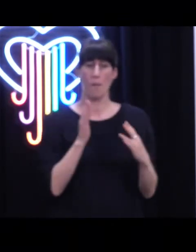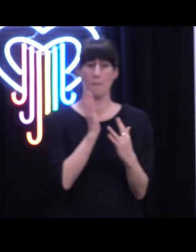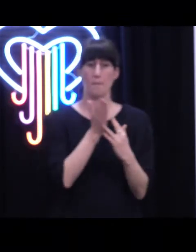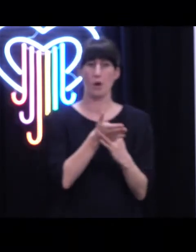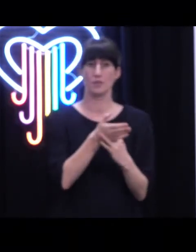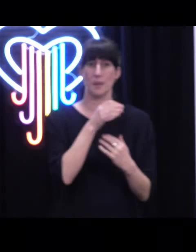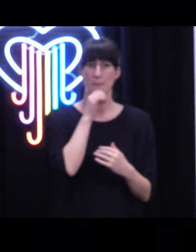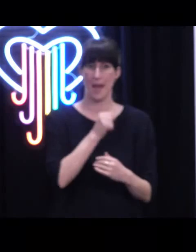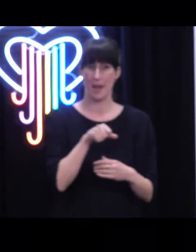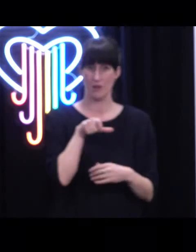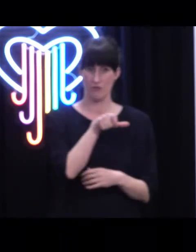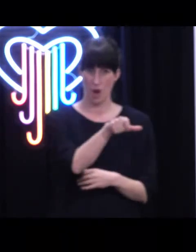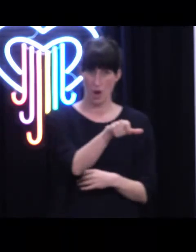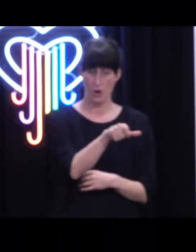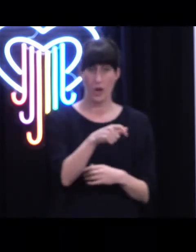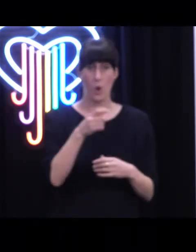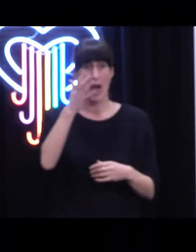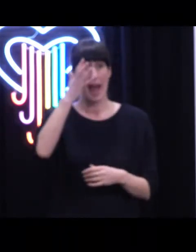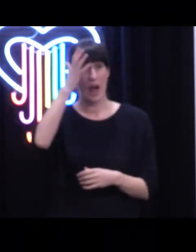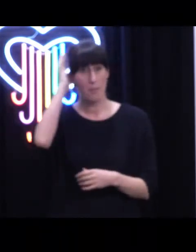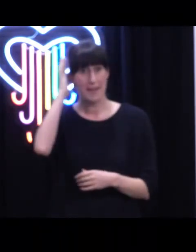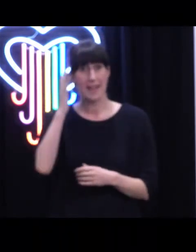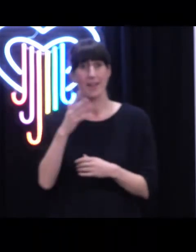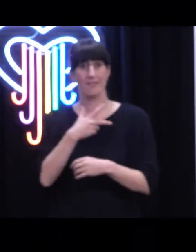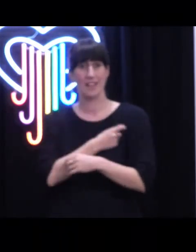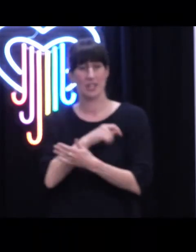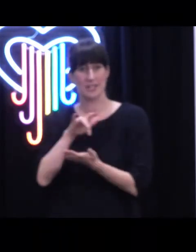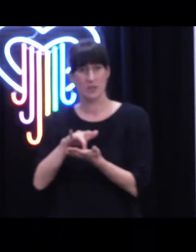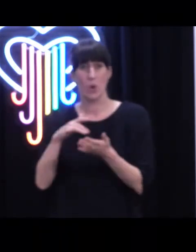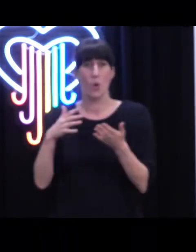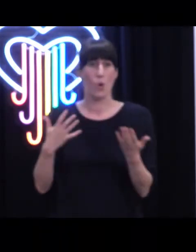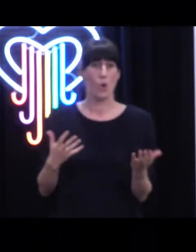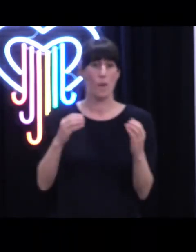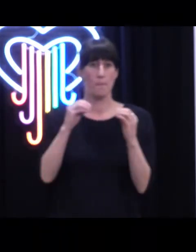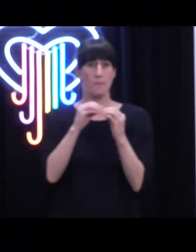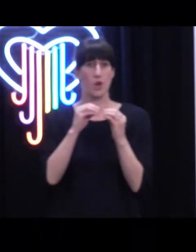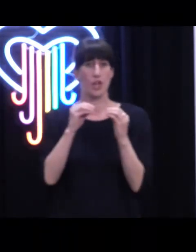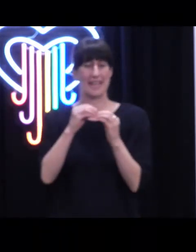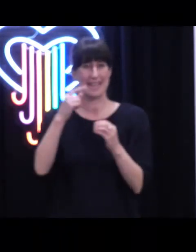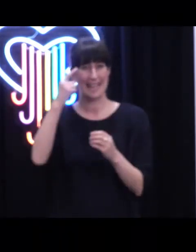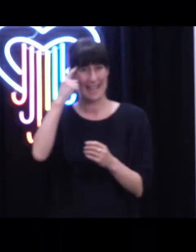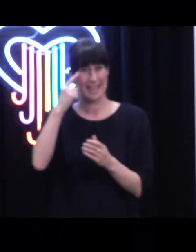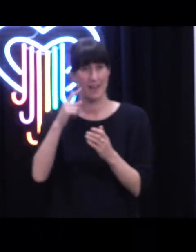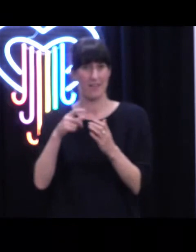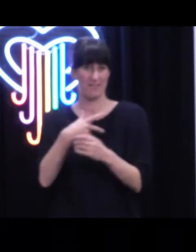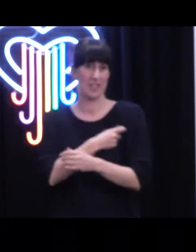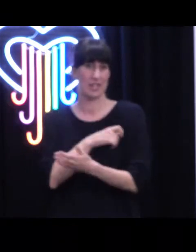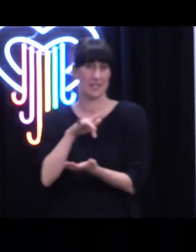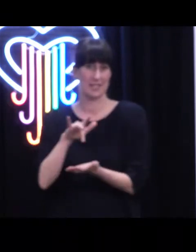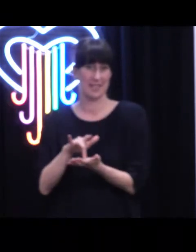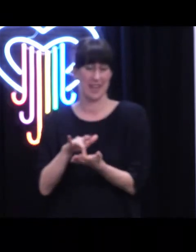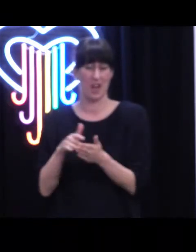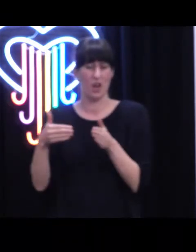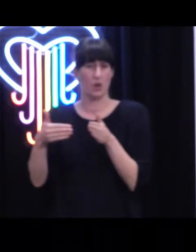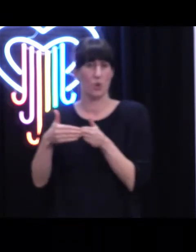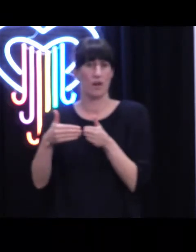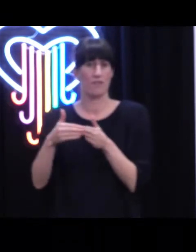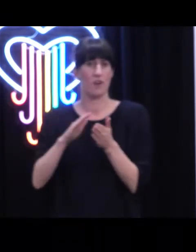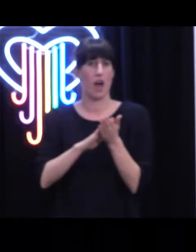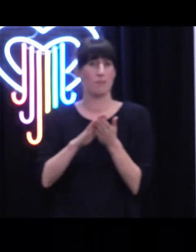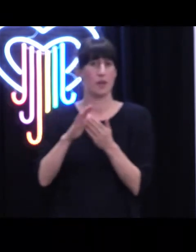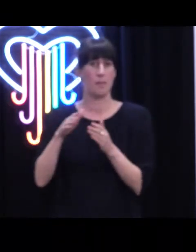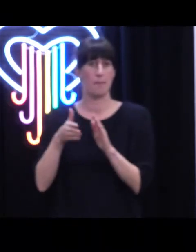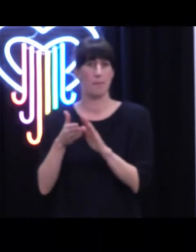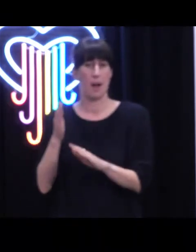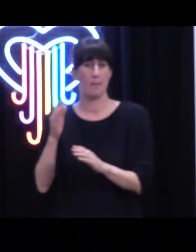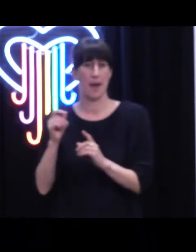Road, the Albany Vaccination Centre or the Birkenhead Vaccination Centre. That one's at the corner of Highbury Bypass and